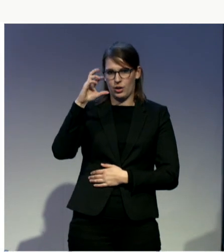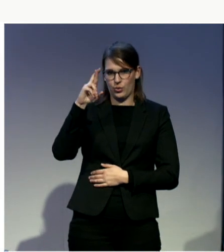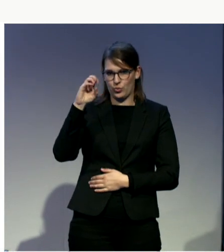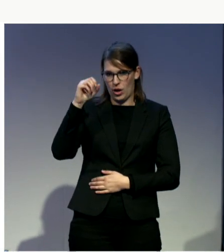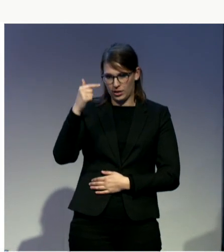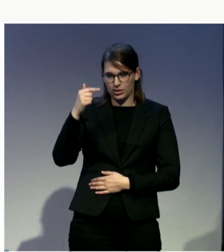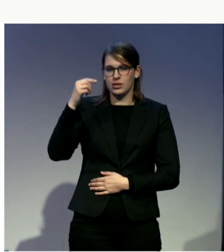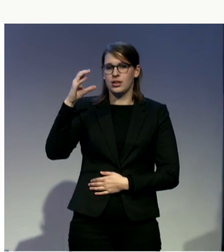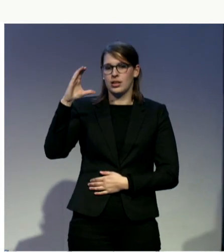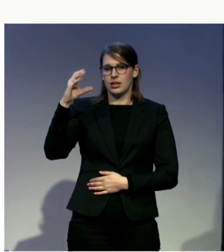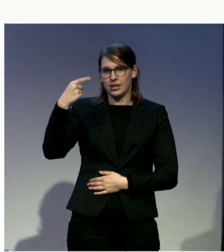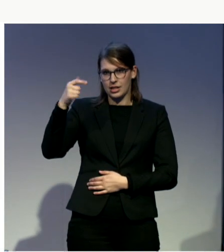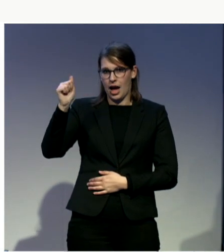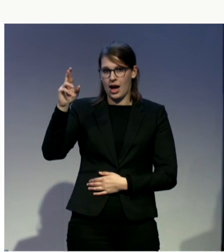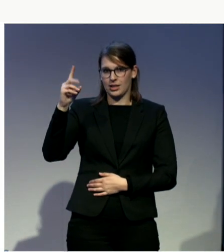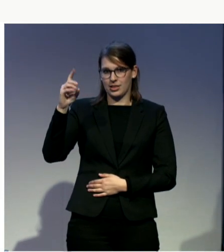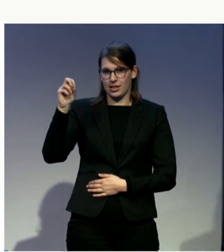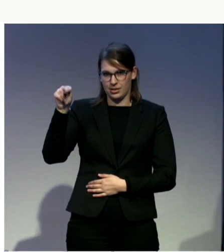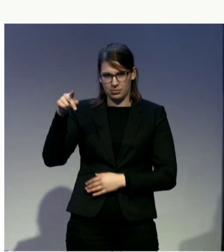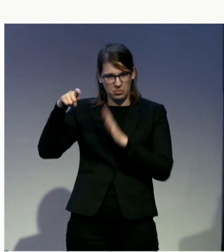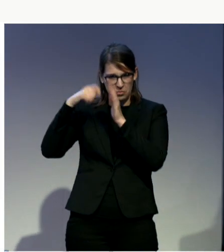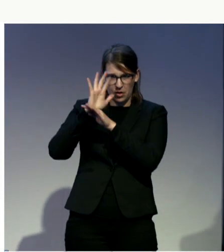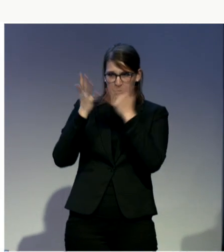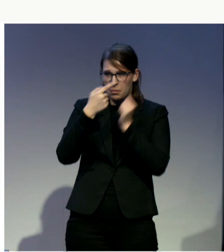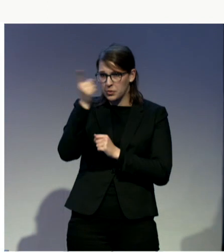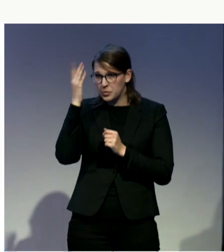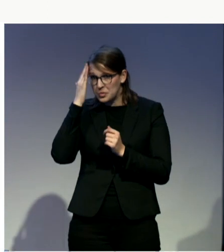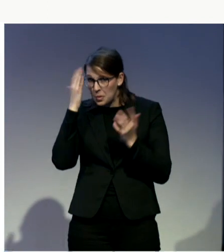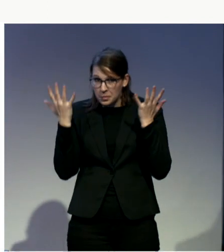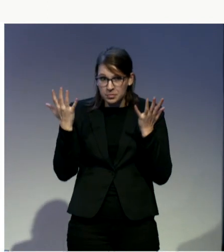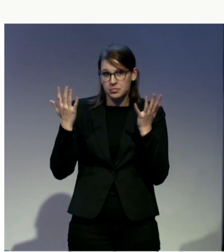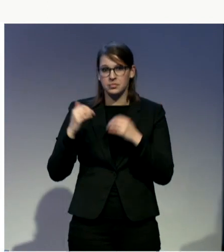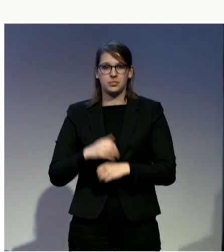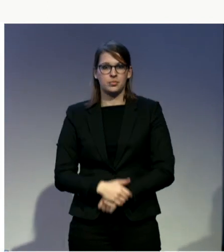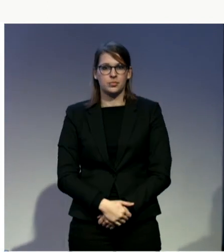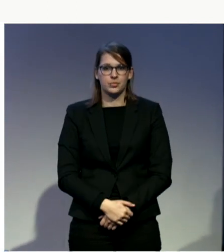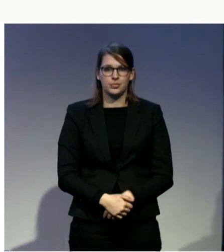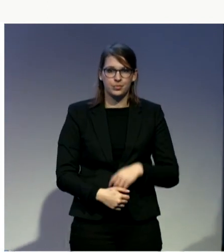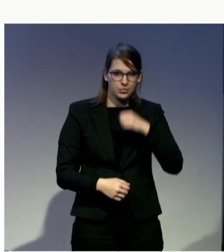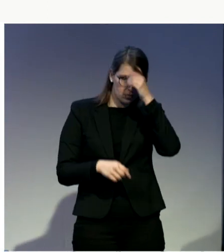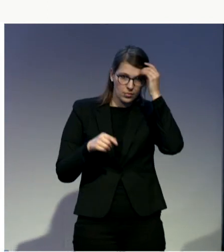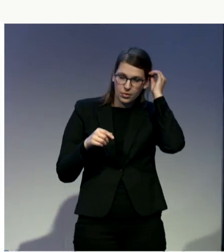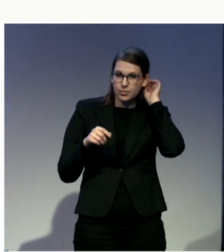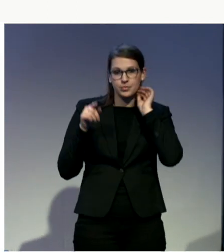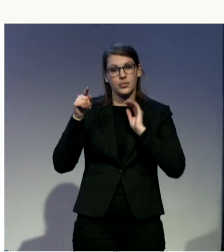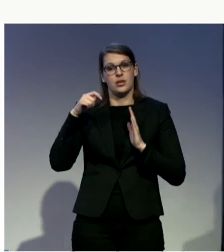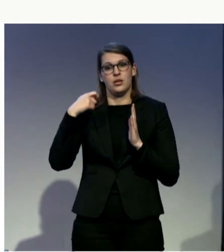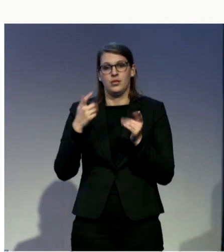a very miserably, badly behaved child who is identified as disabled,